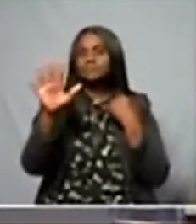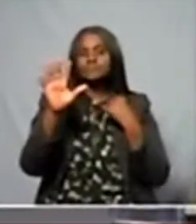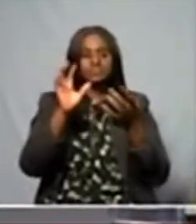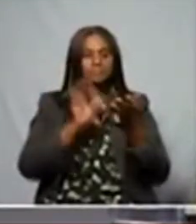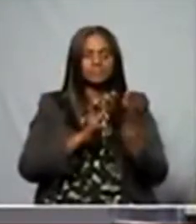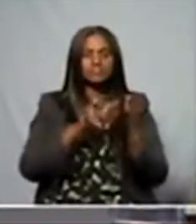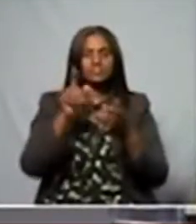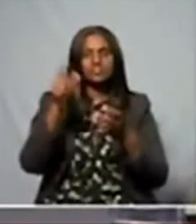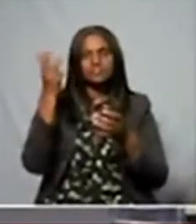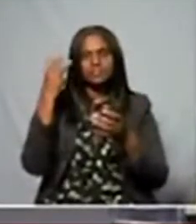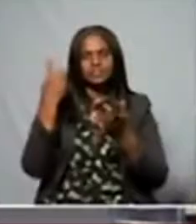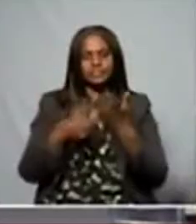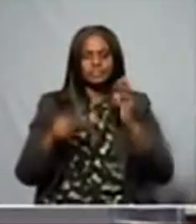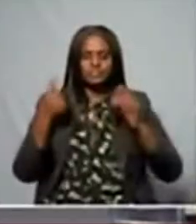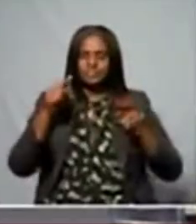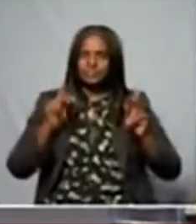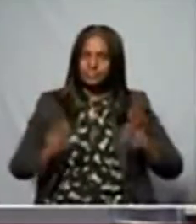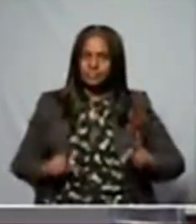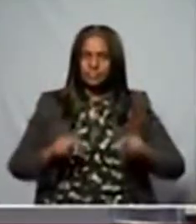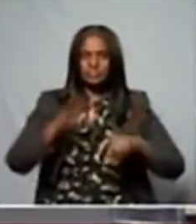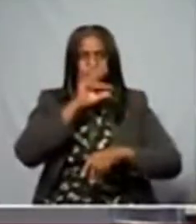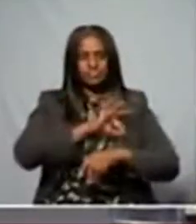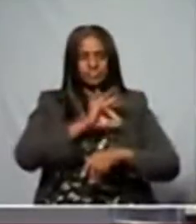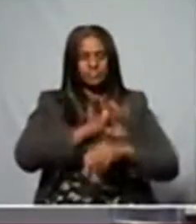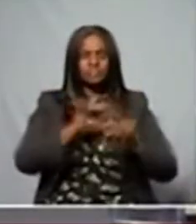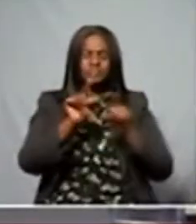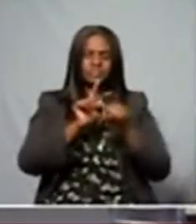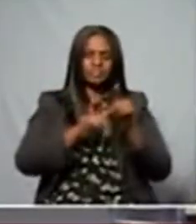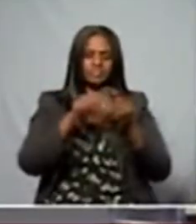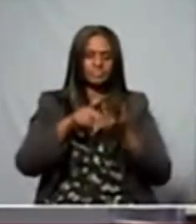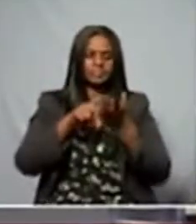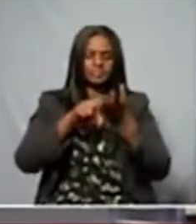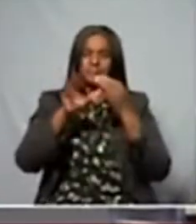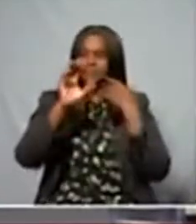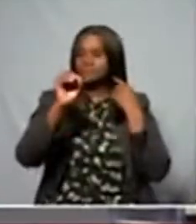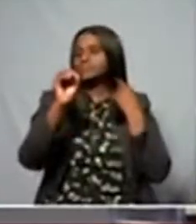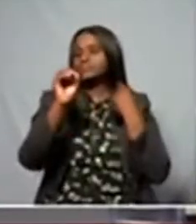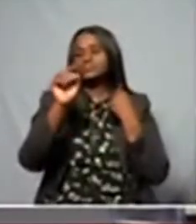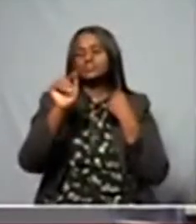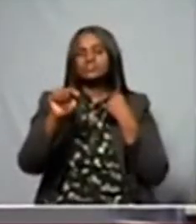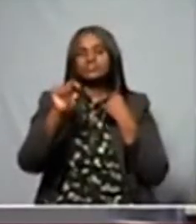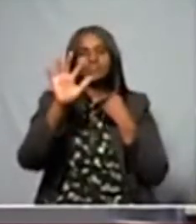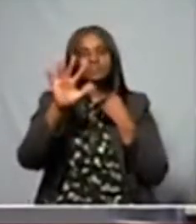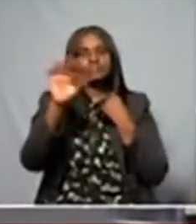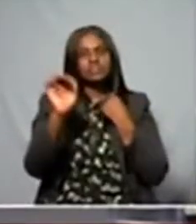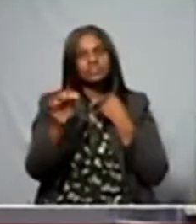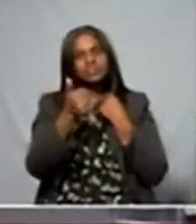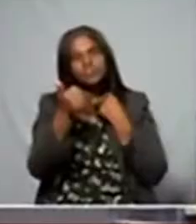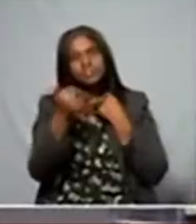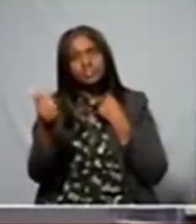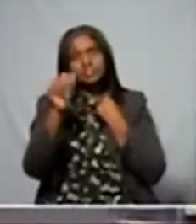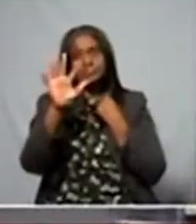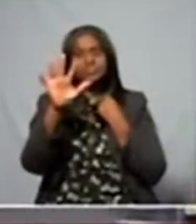285,000 was for personal emoluments, representing 0.5%, while